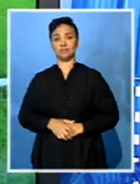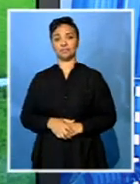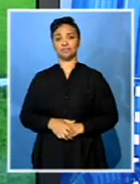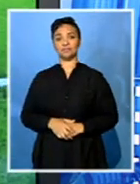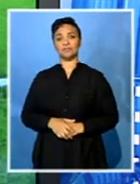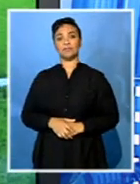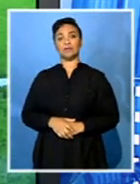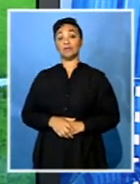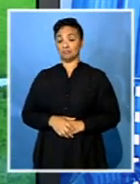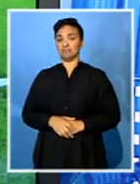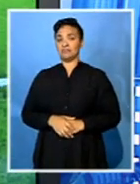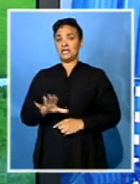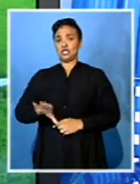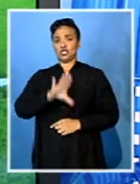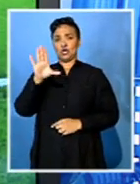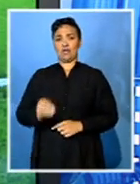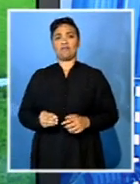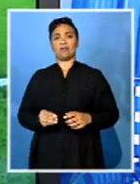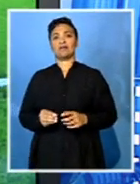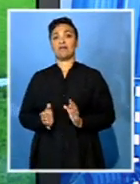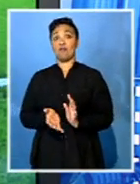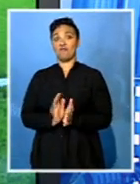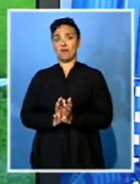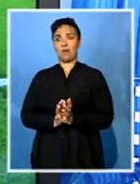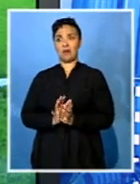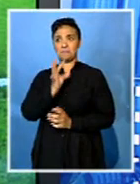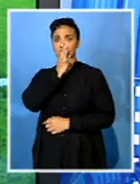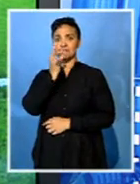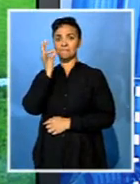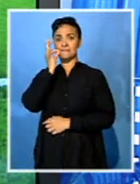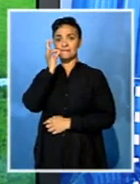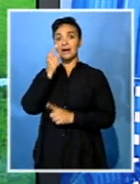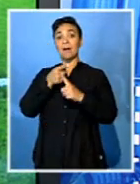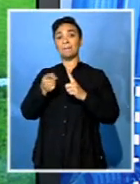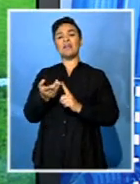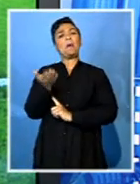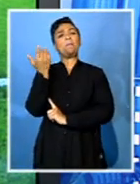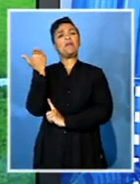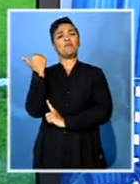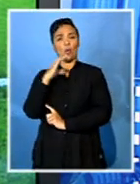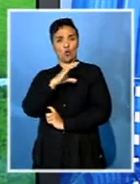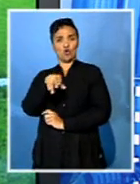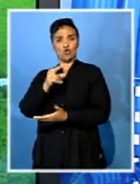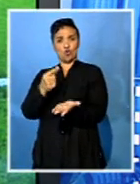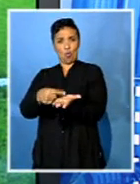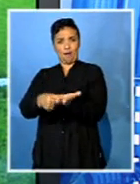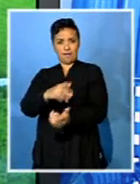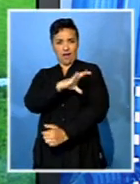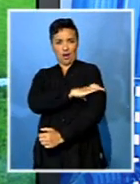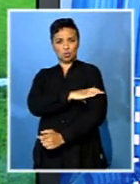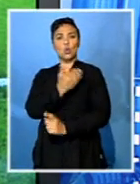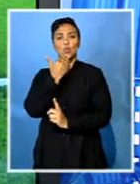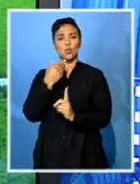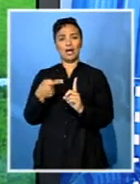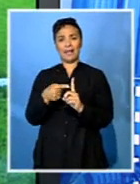Another poorly kept secret in South African football is out. Serbian-born former Ugandan national coach